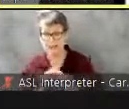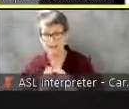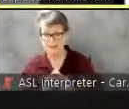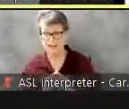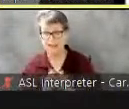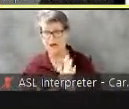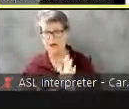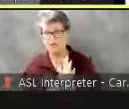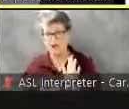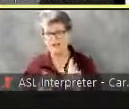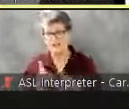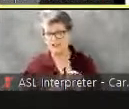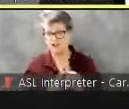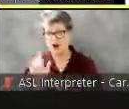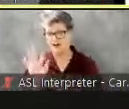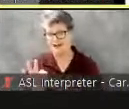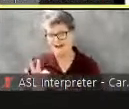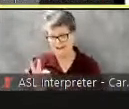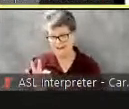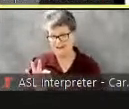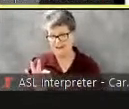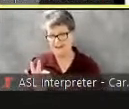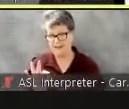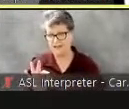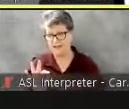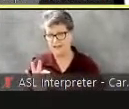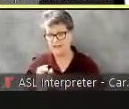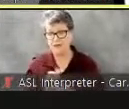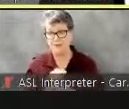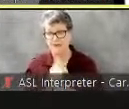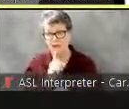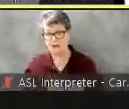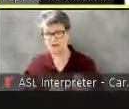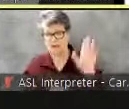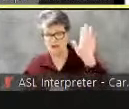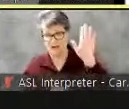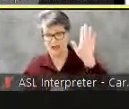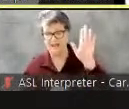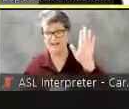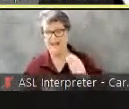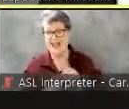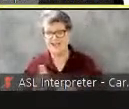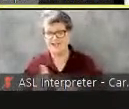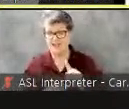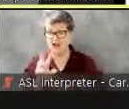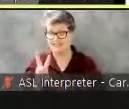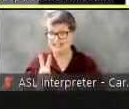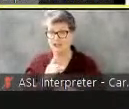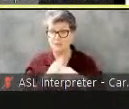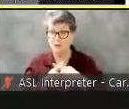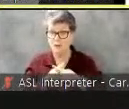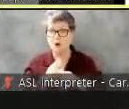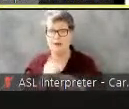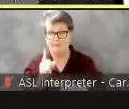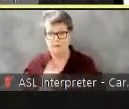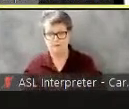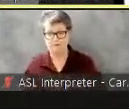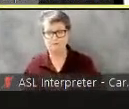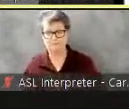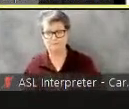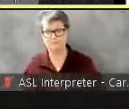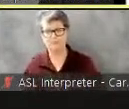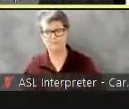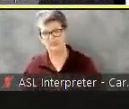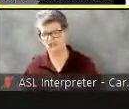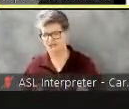press *9 to make sure you raise your hand, and *6 to mute or unmute, just as